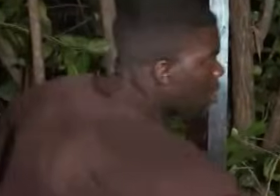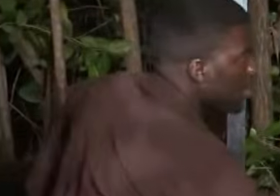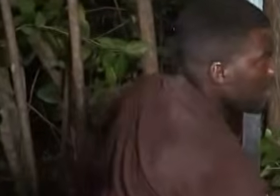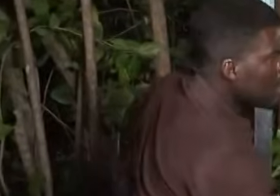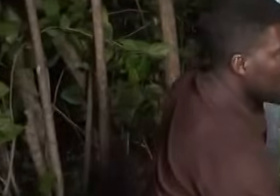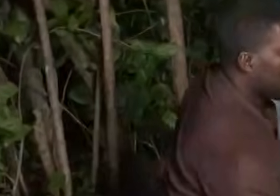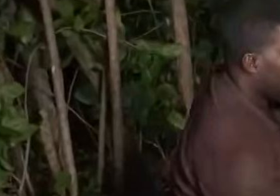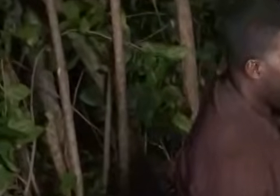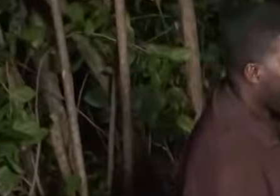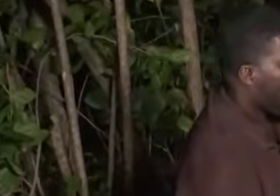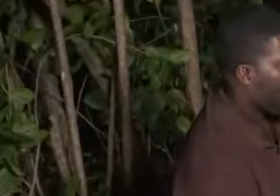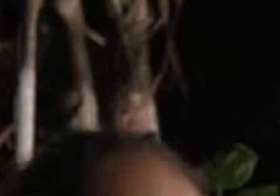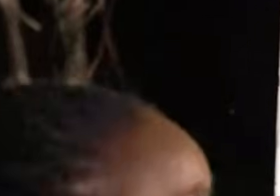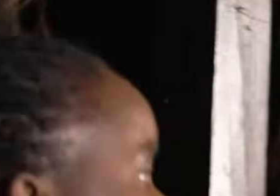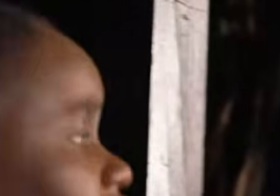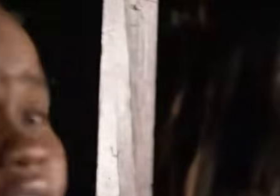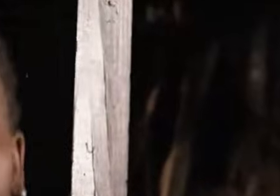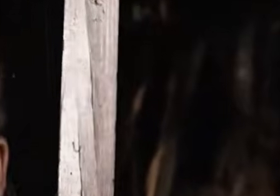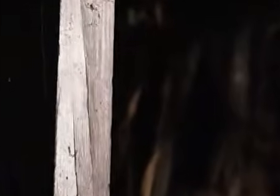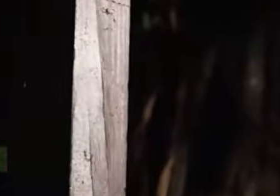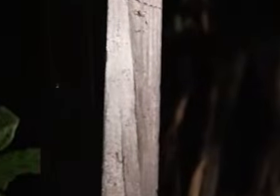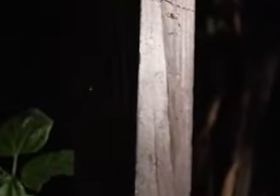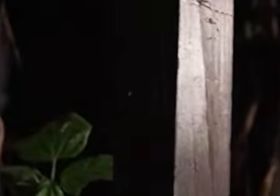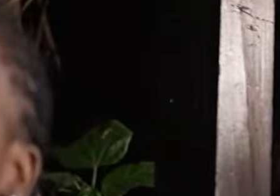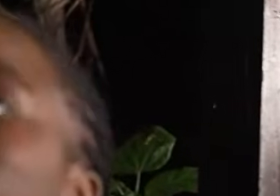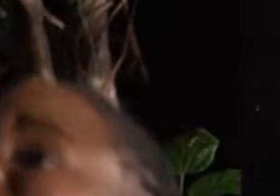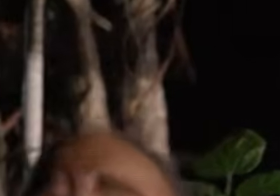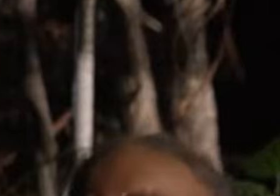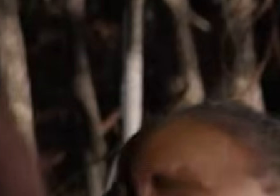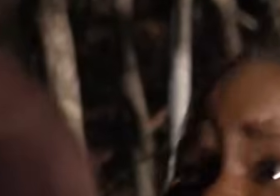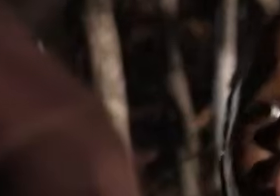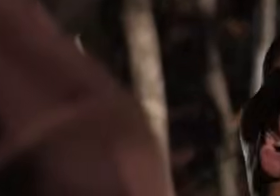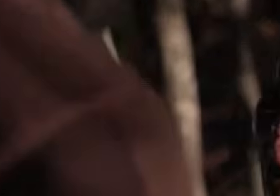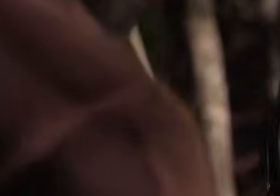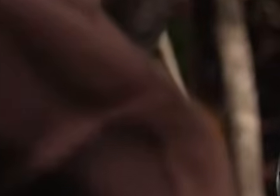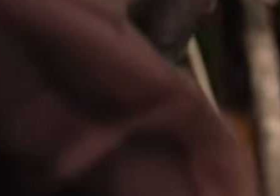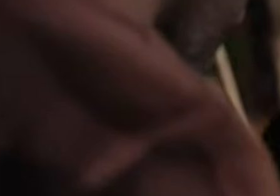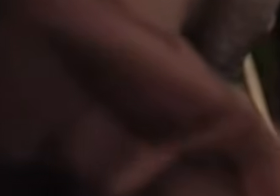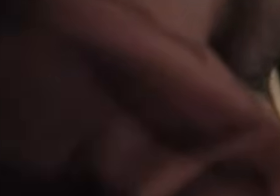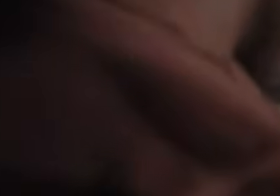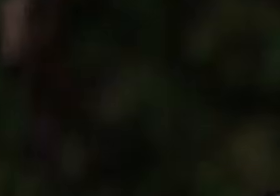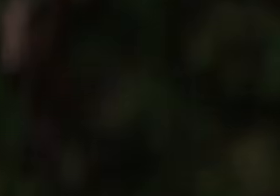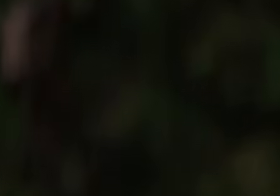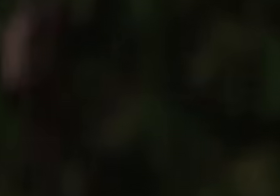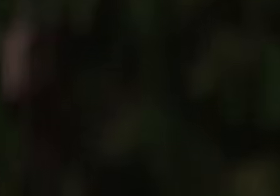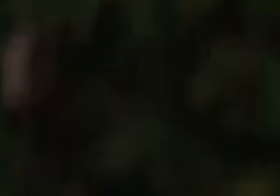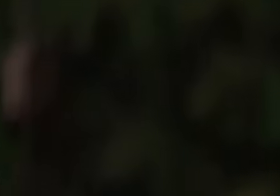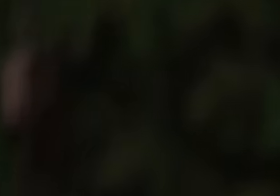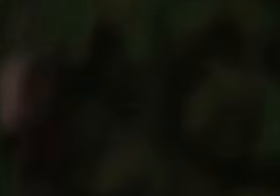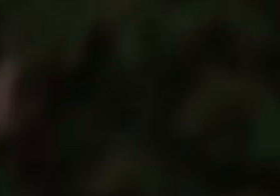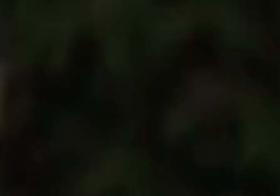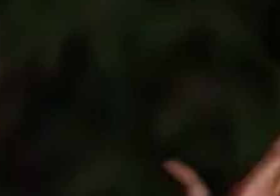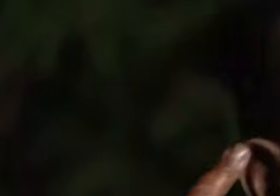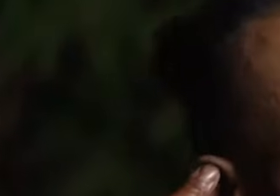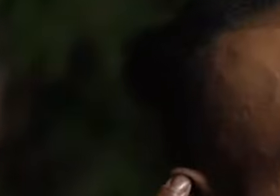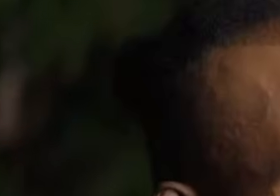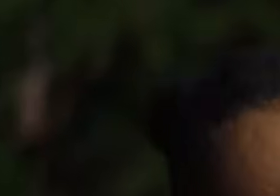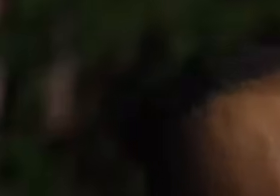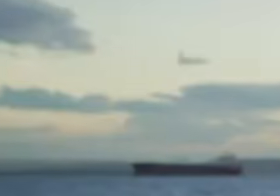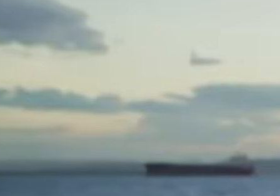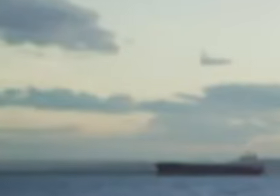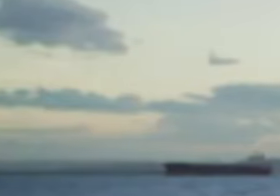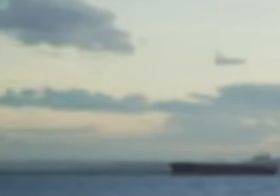evening, and what is her heart attack almost reach him. Seems she forget all the rules that he made. Is either